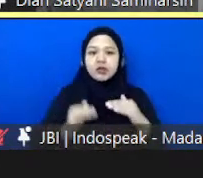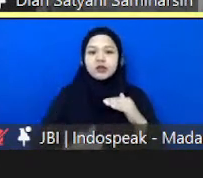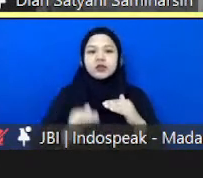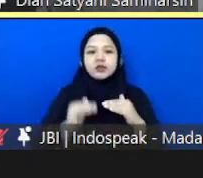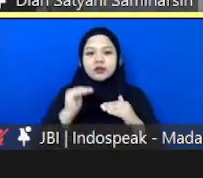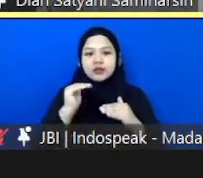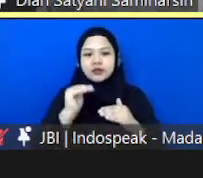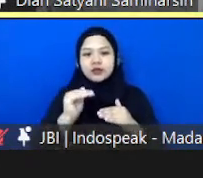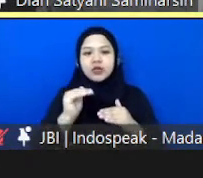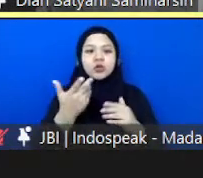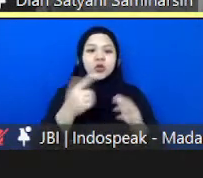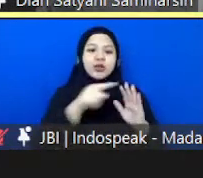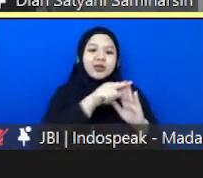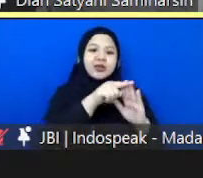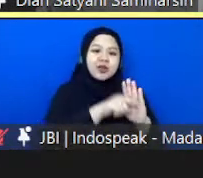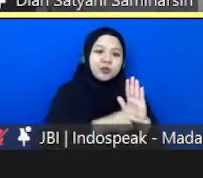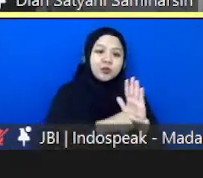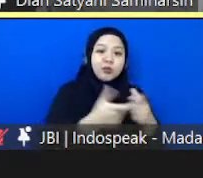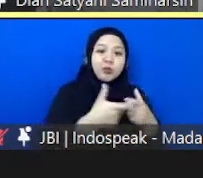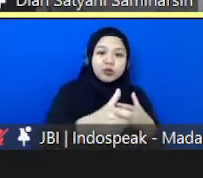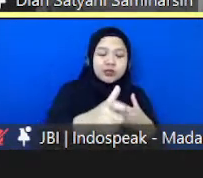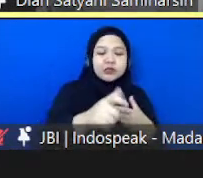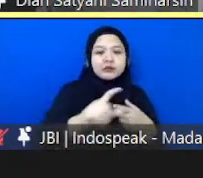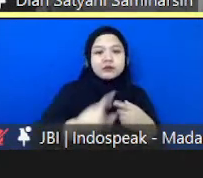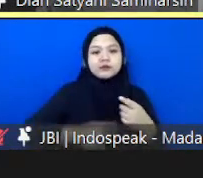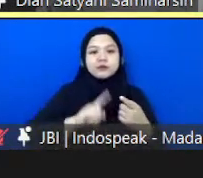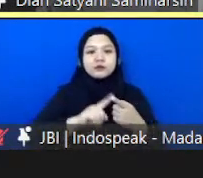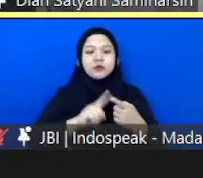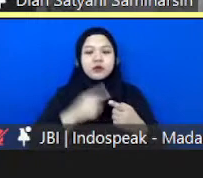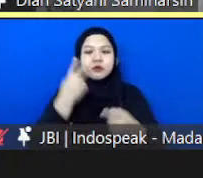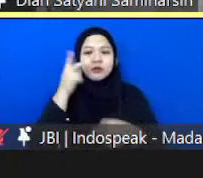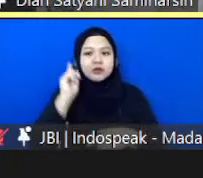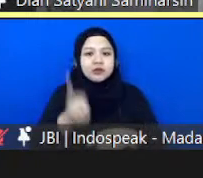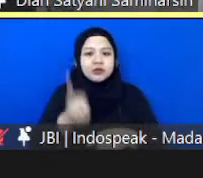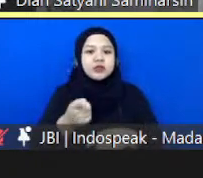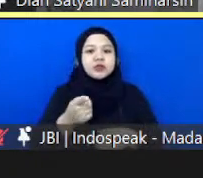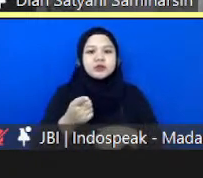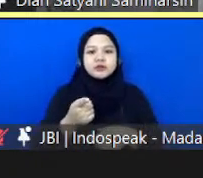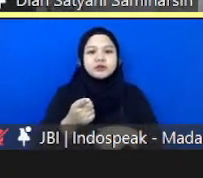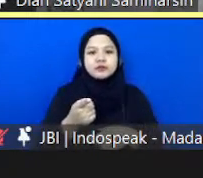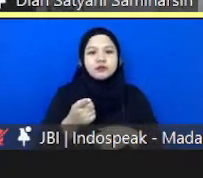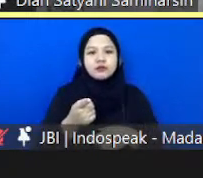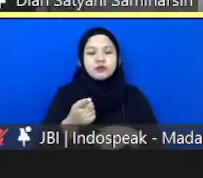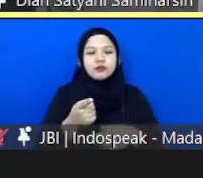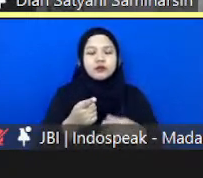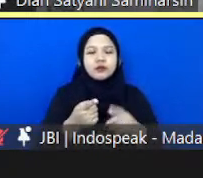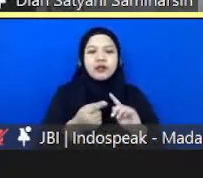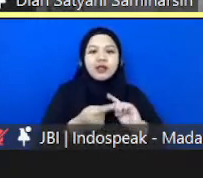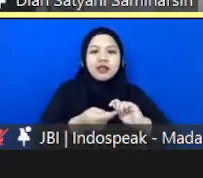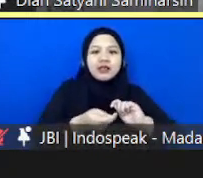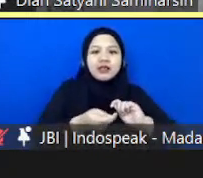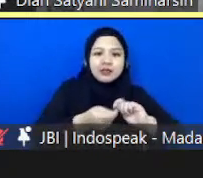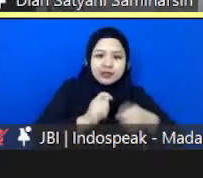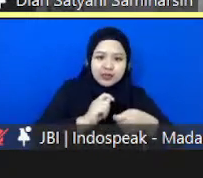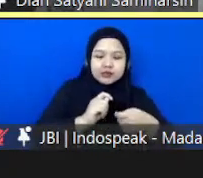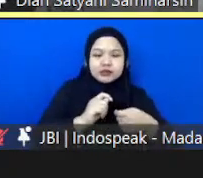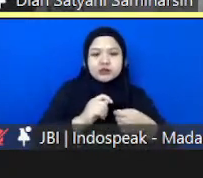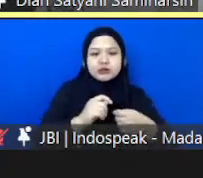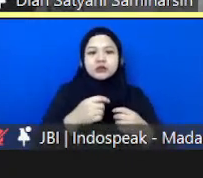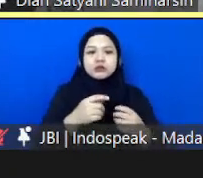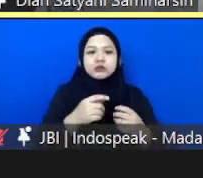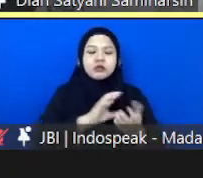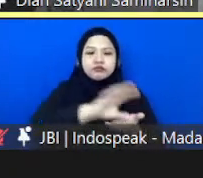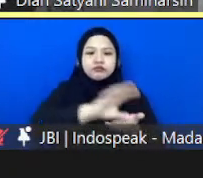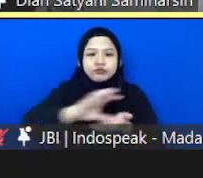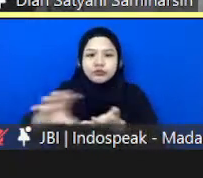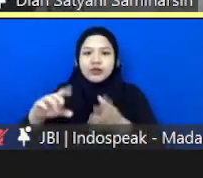reach people, health center, ensuring PPEs and tests are being distributed equitably. And there are